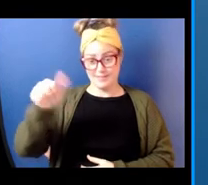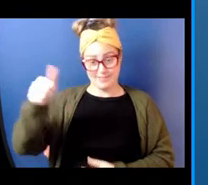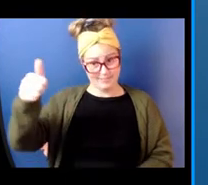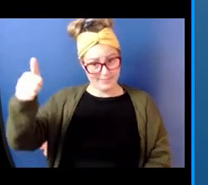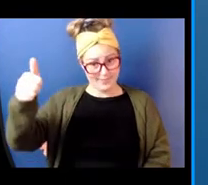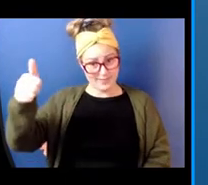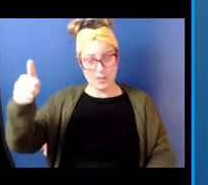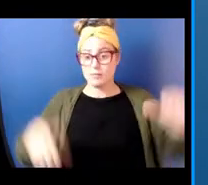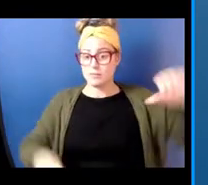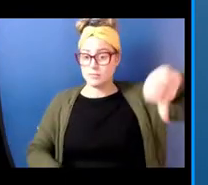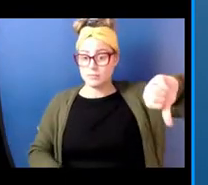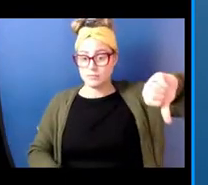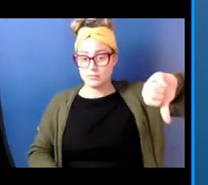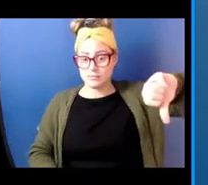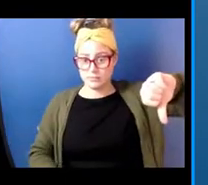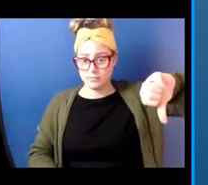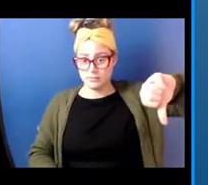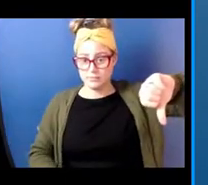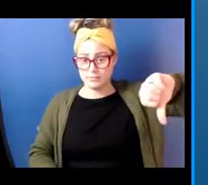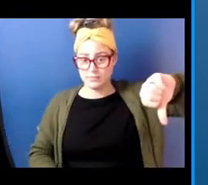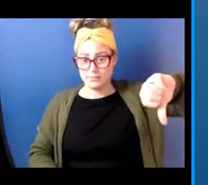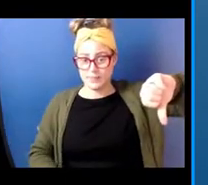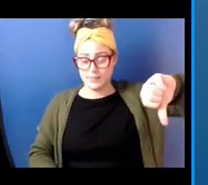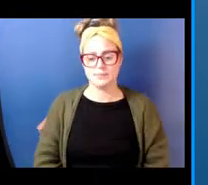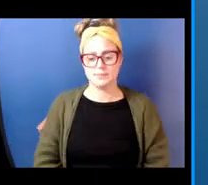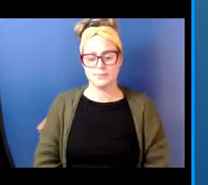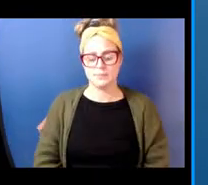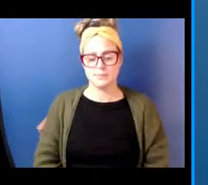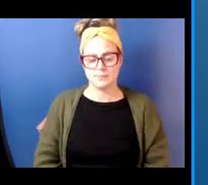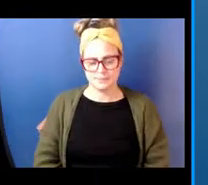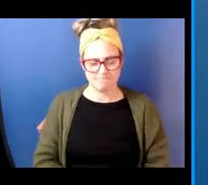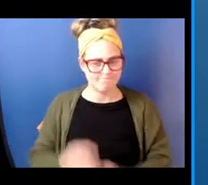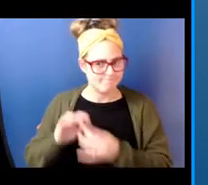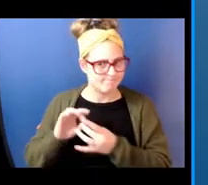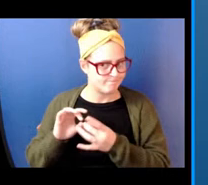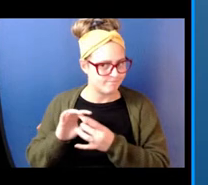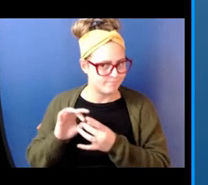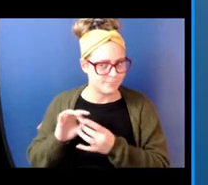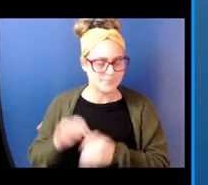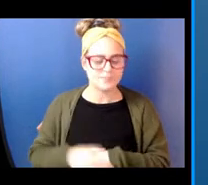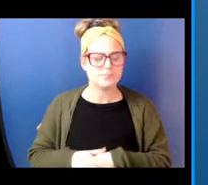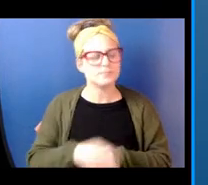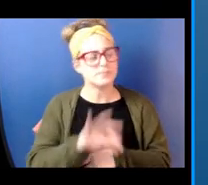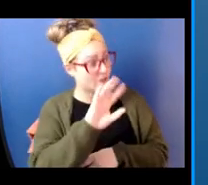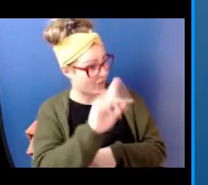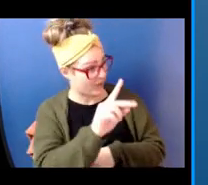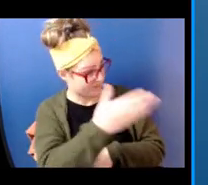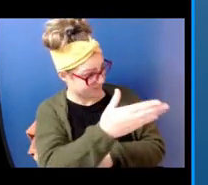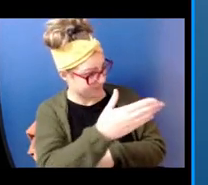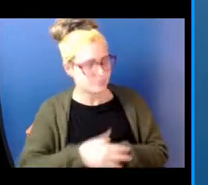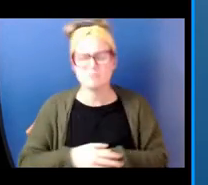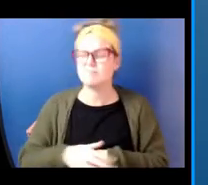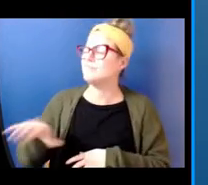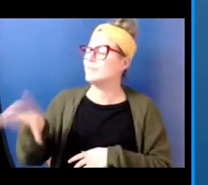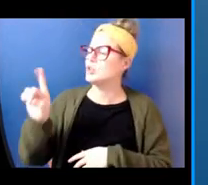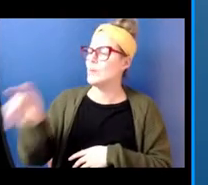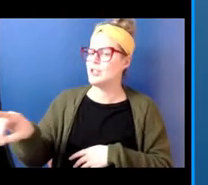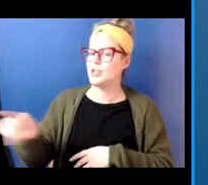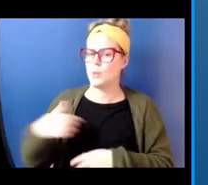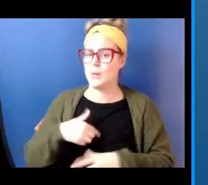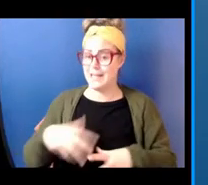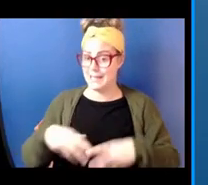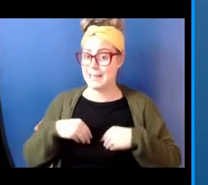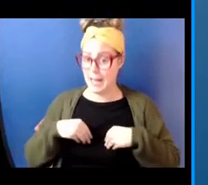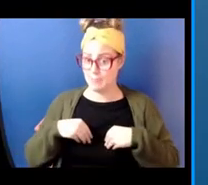aye and the eyes have it I just had a question so when we adopt the regulations that's